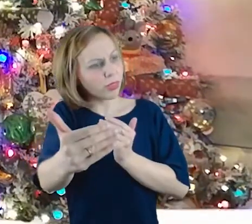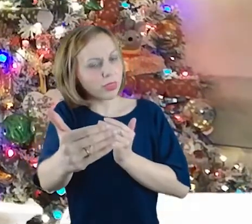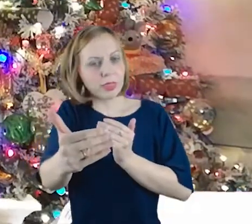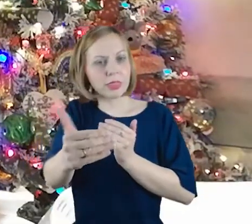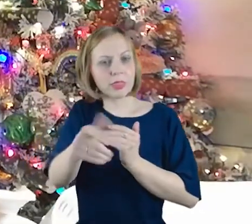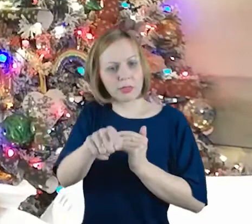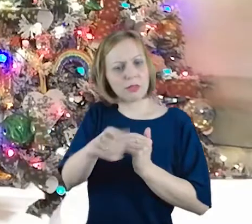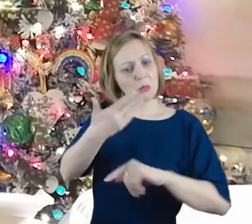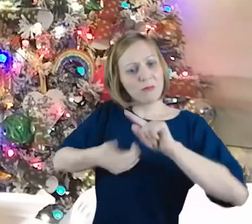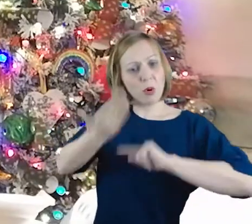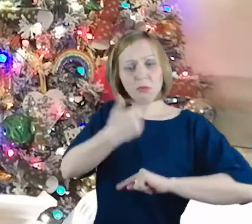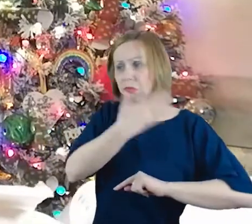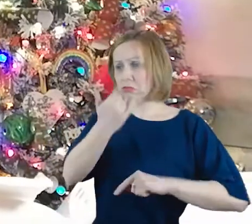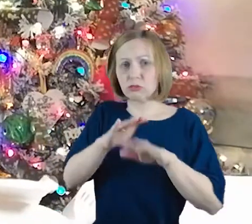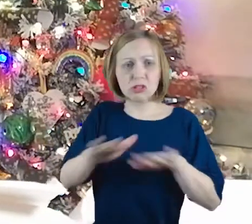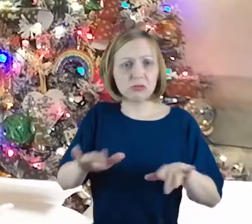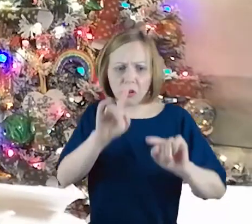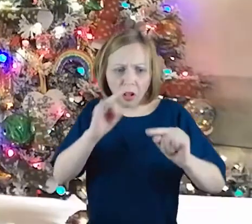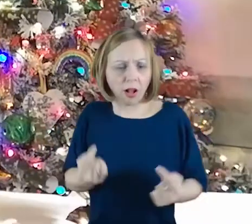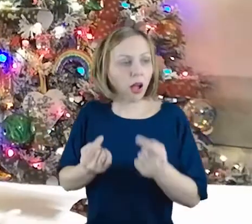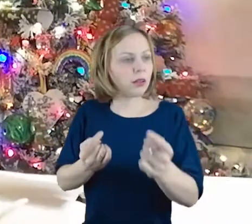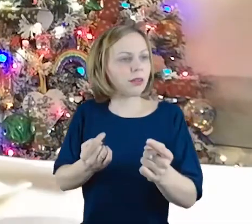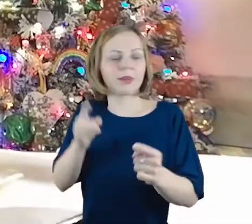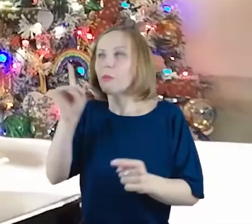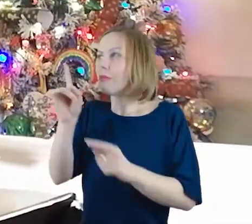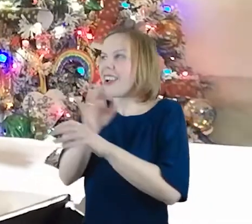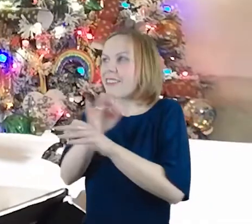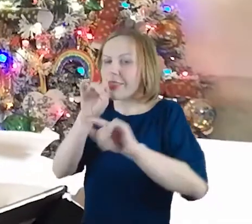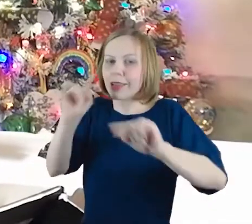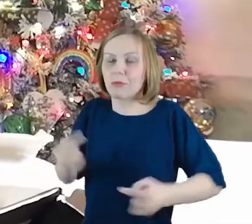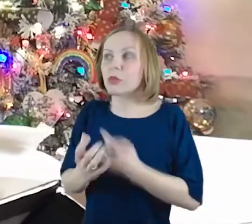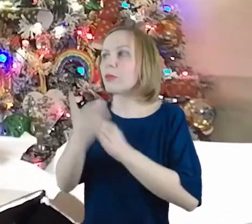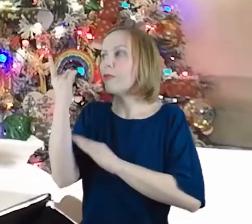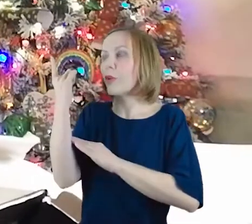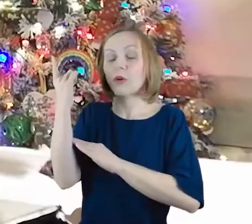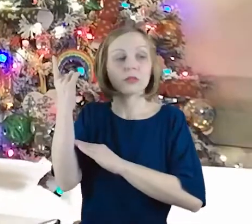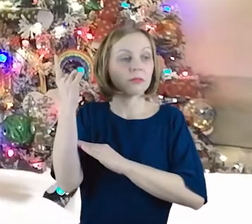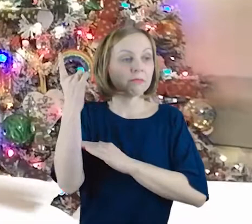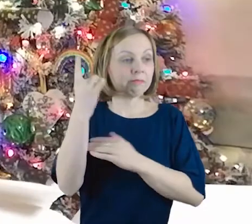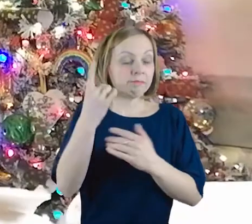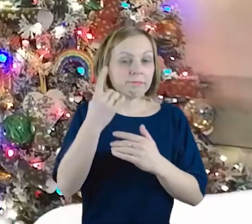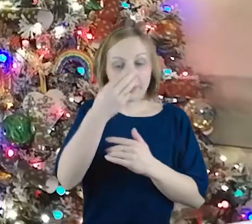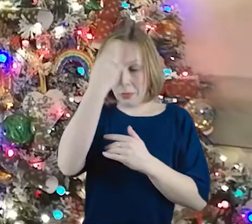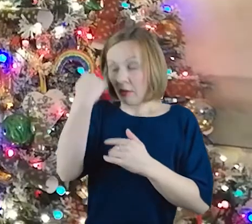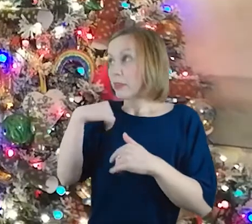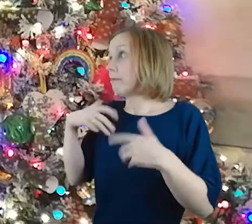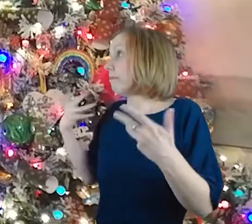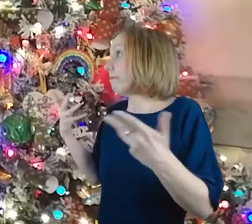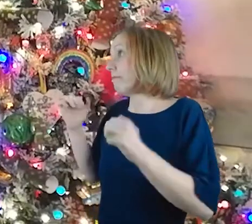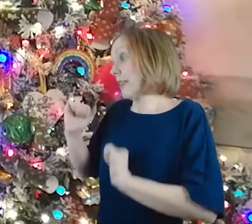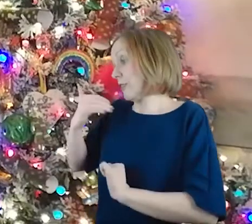who was called barren. For nothing will be impossible with God. And Mary said, Behold, I am